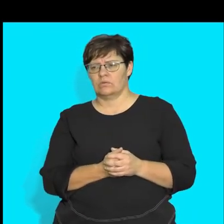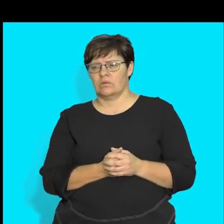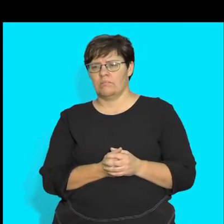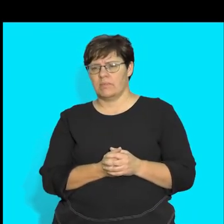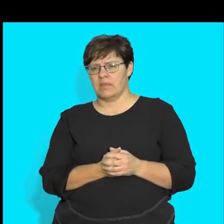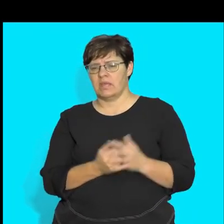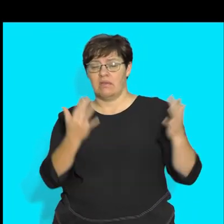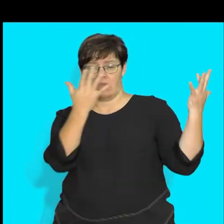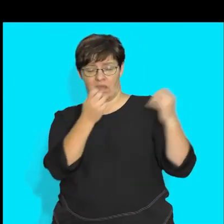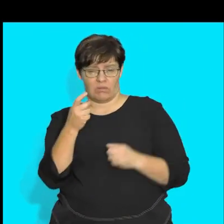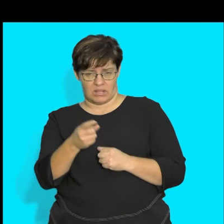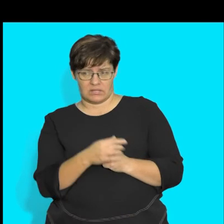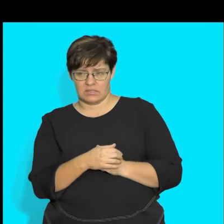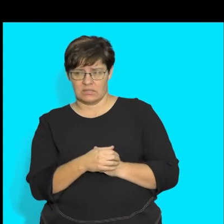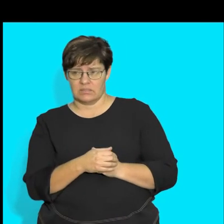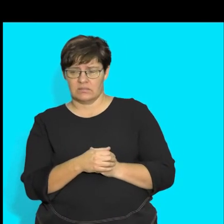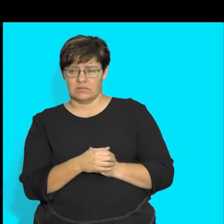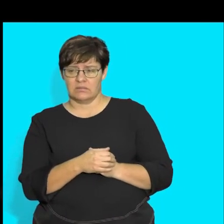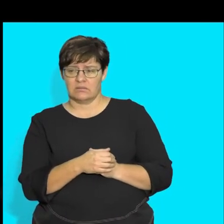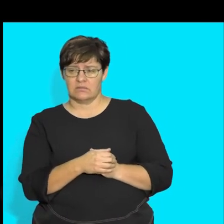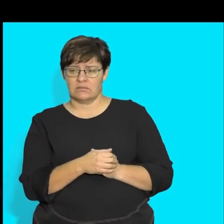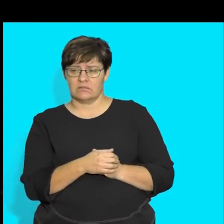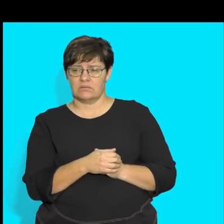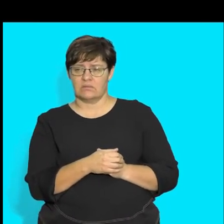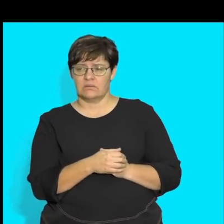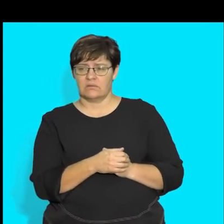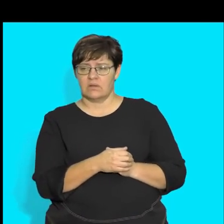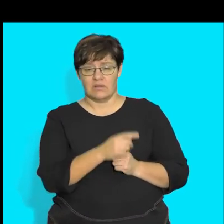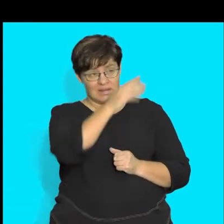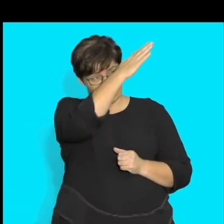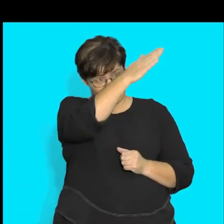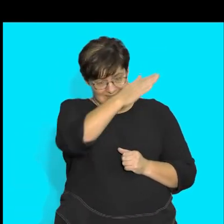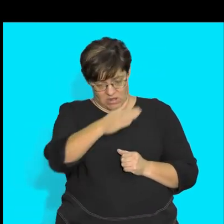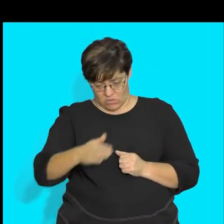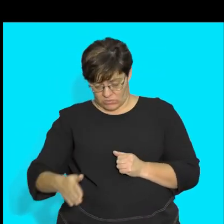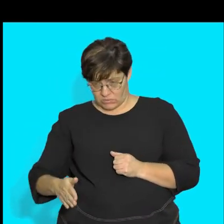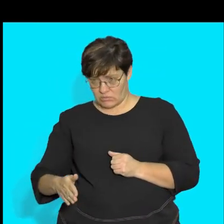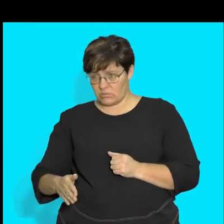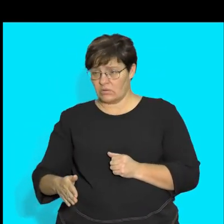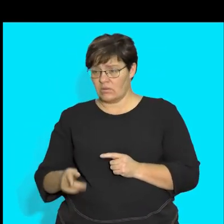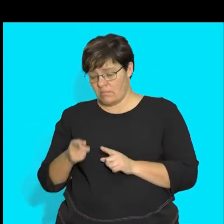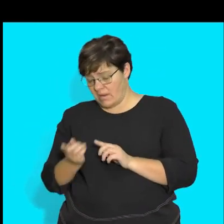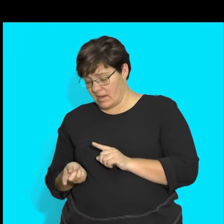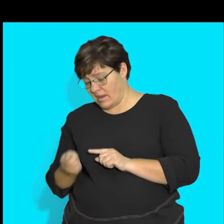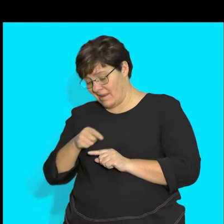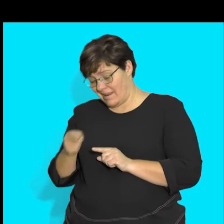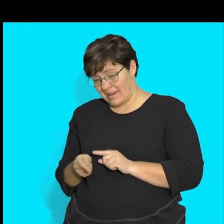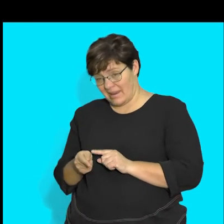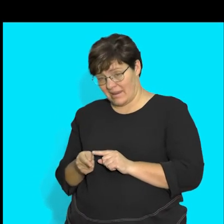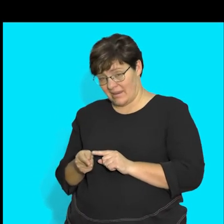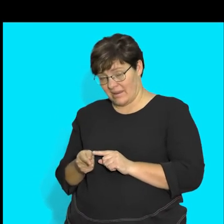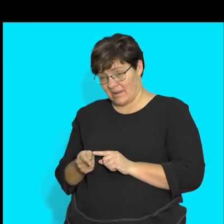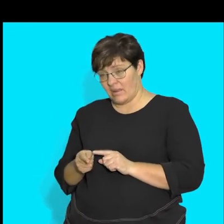What if I calculated the angle of inclination of the line going down? This line going down, I calculated that angle